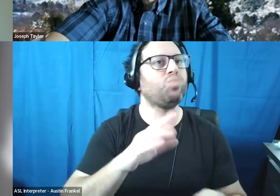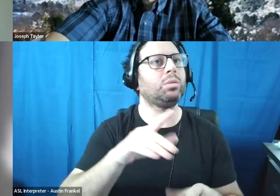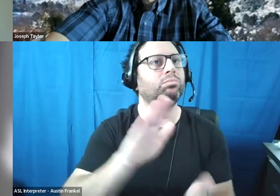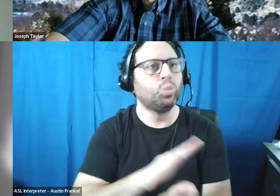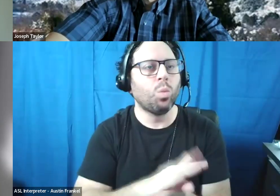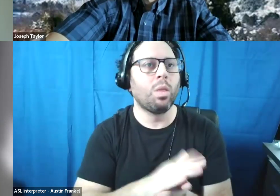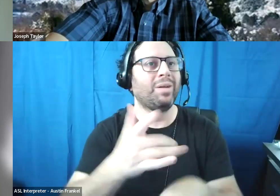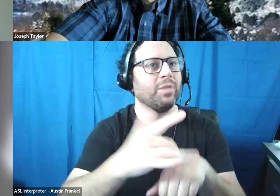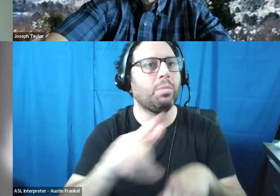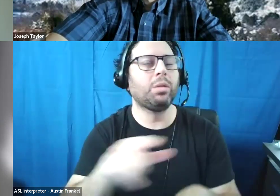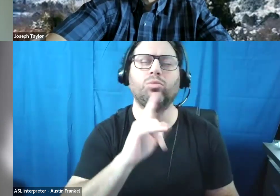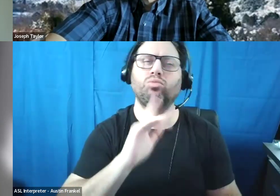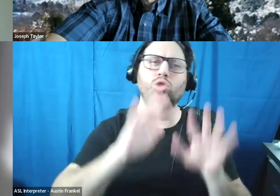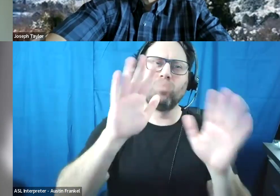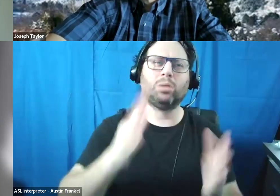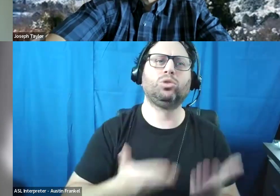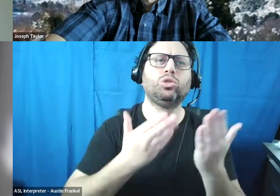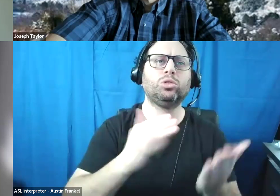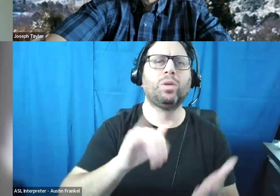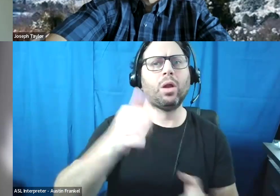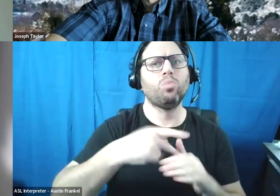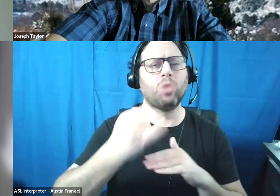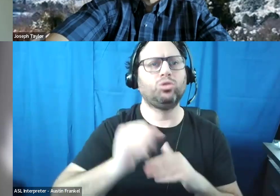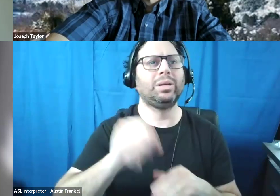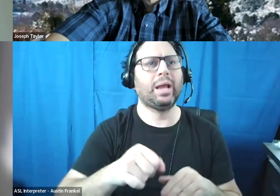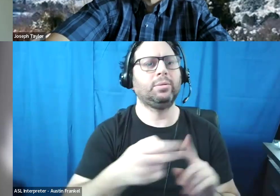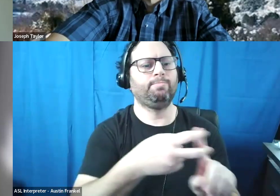great suggestions that other projects could also take on.